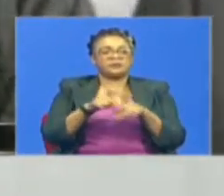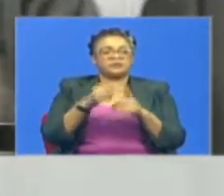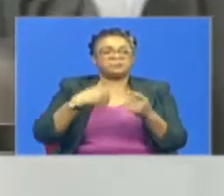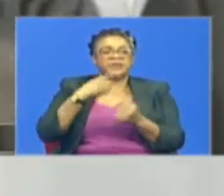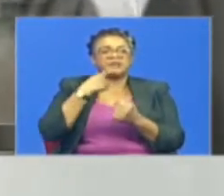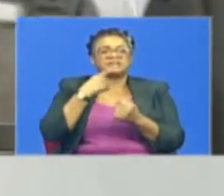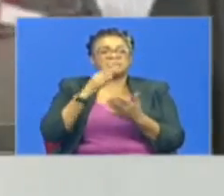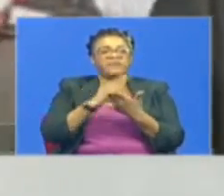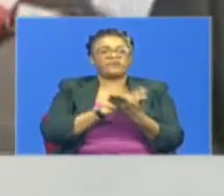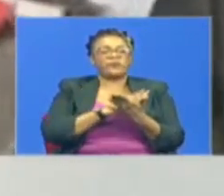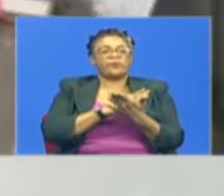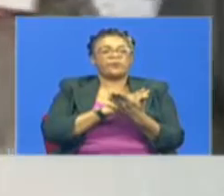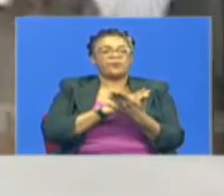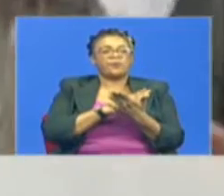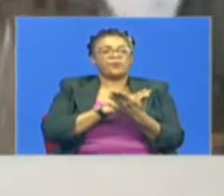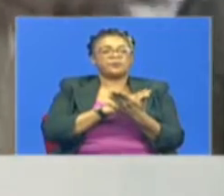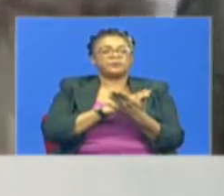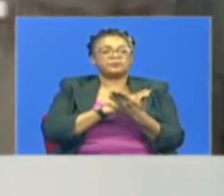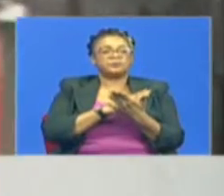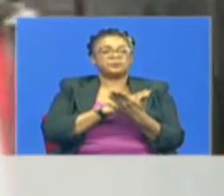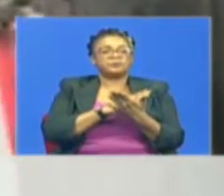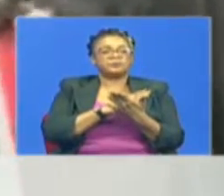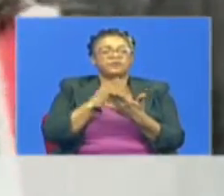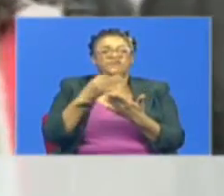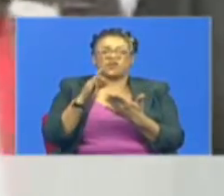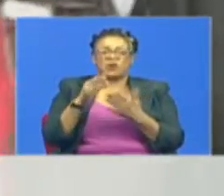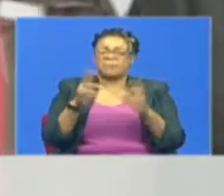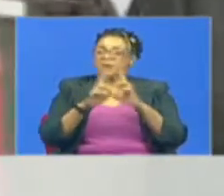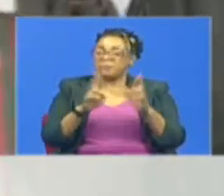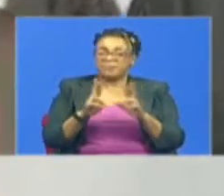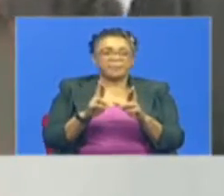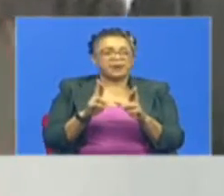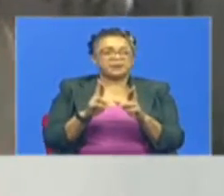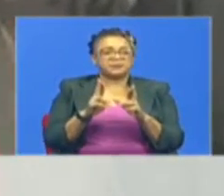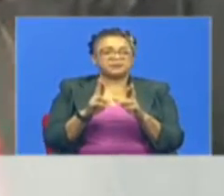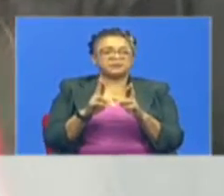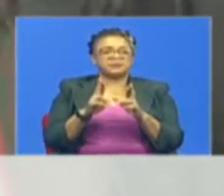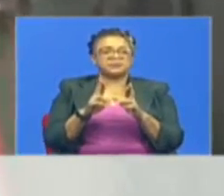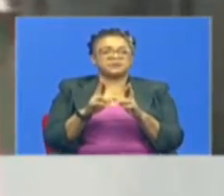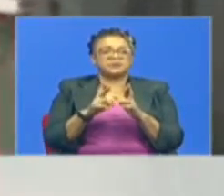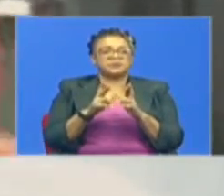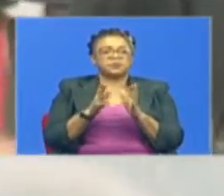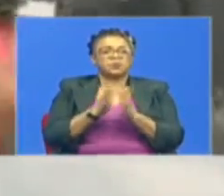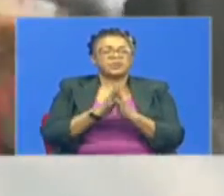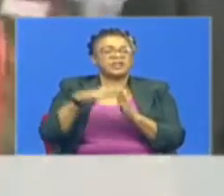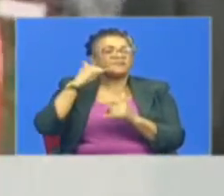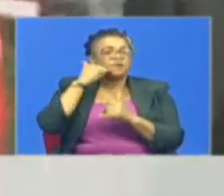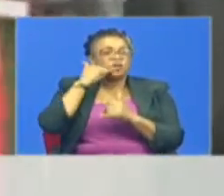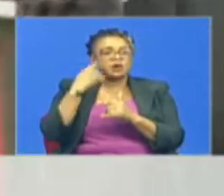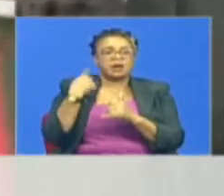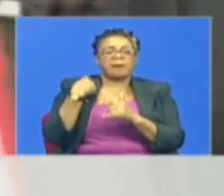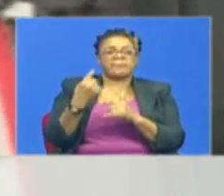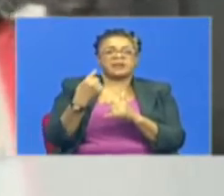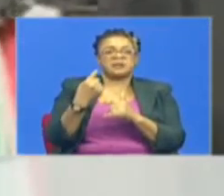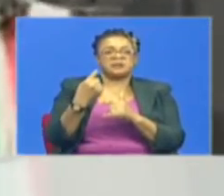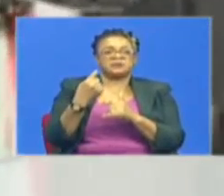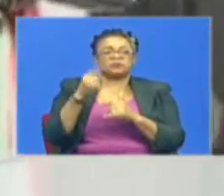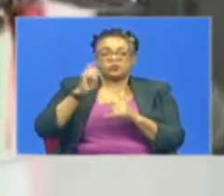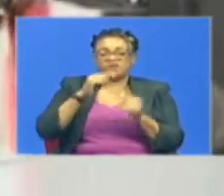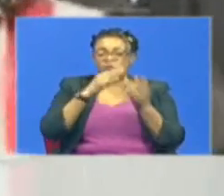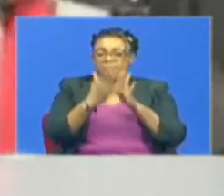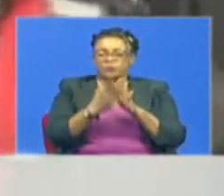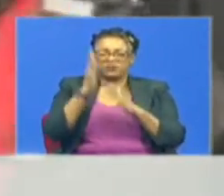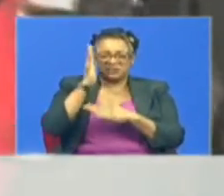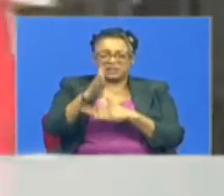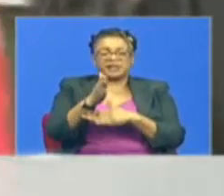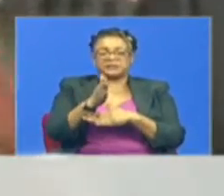prepared, and the cast is here, for at least to be prepared of all our legends with their phone numbers, because we want to approach them directly. We don't want to go through